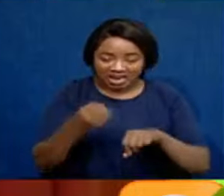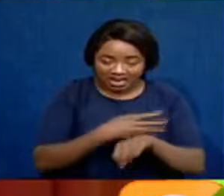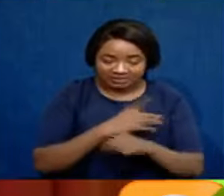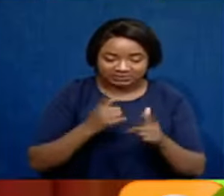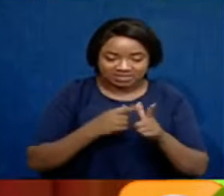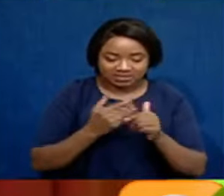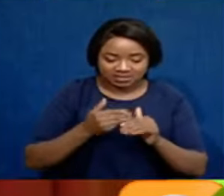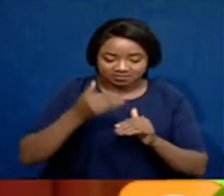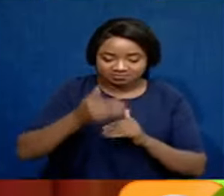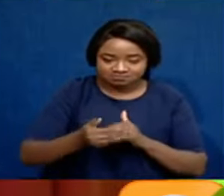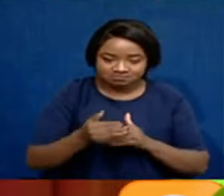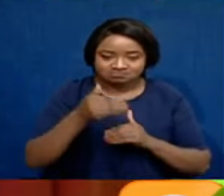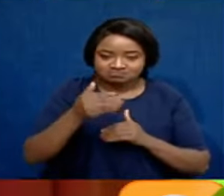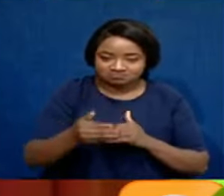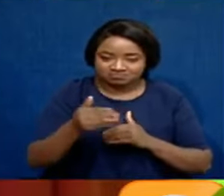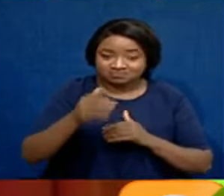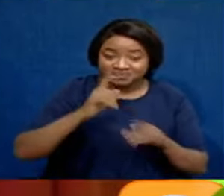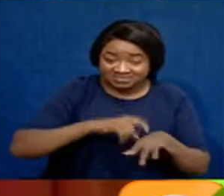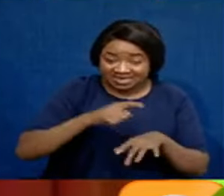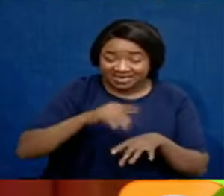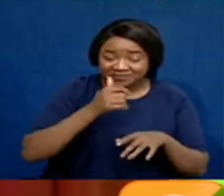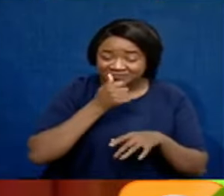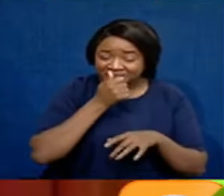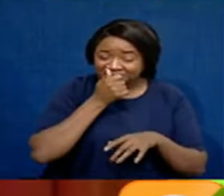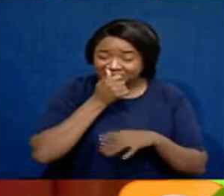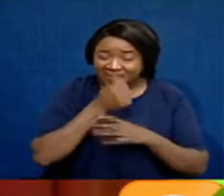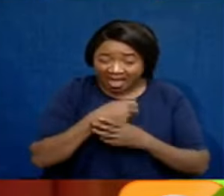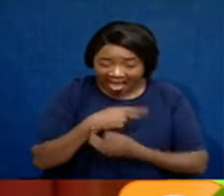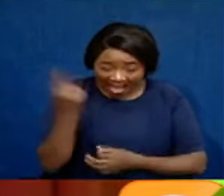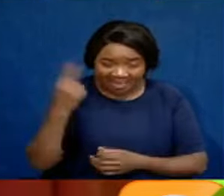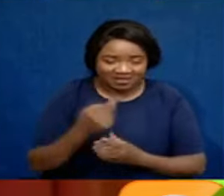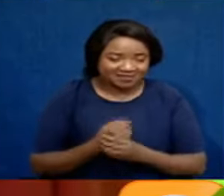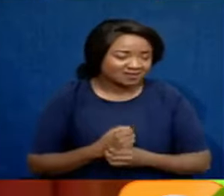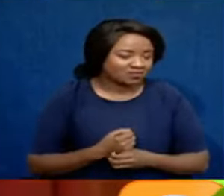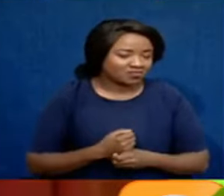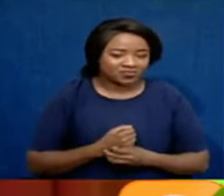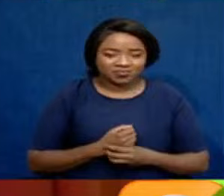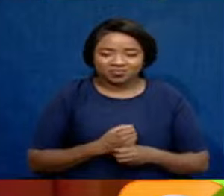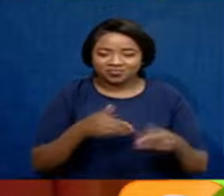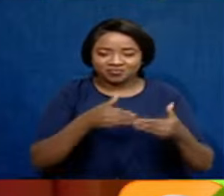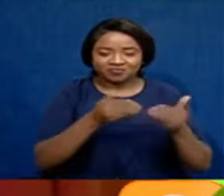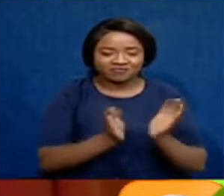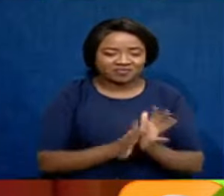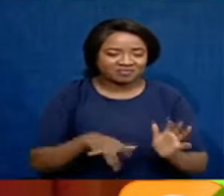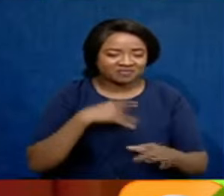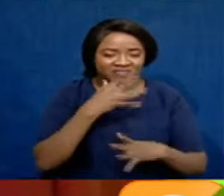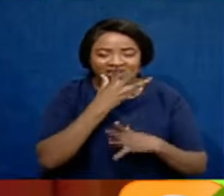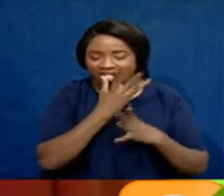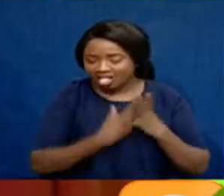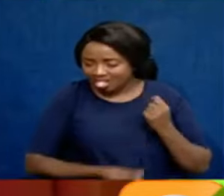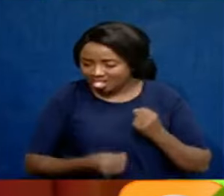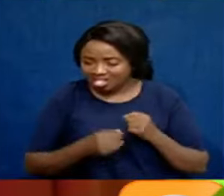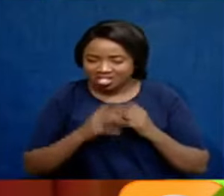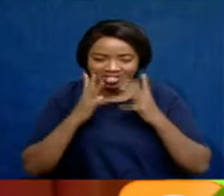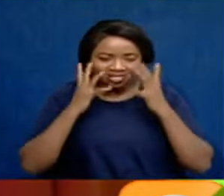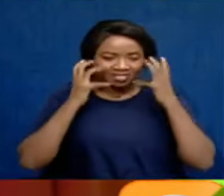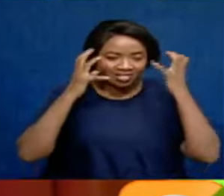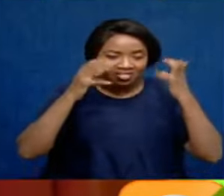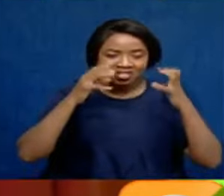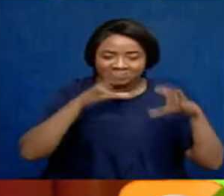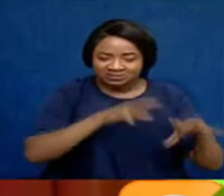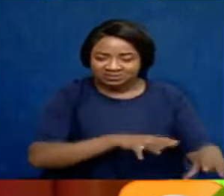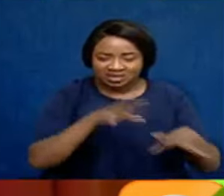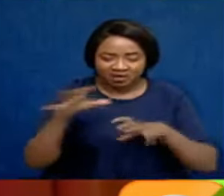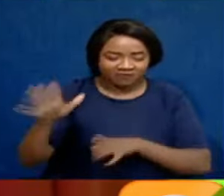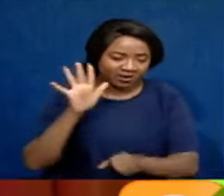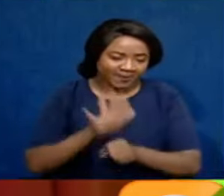one, usually it is very debilitating, the family gets devastated, and there's a lot of suffering. And we know that